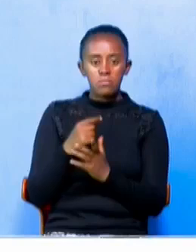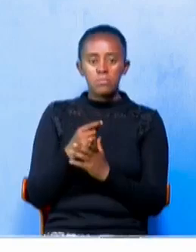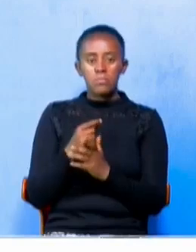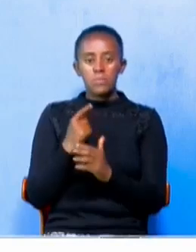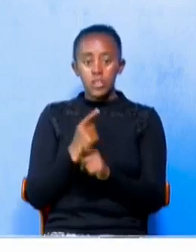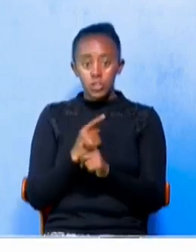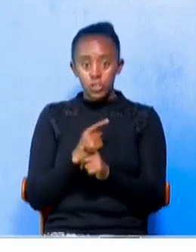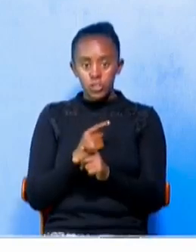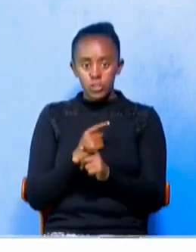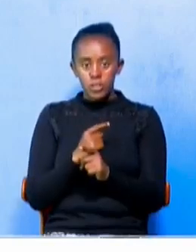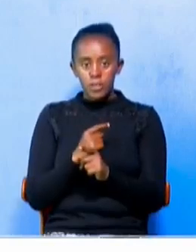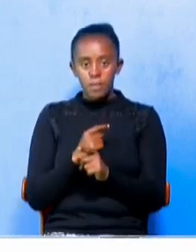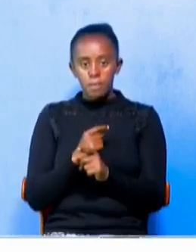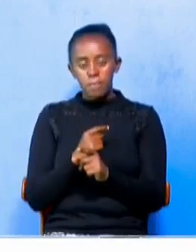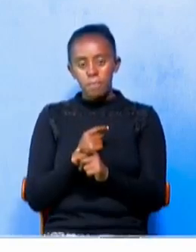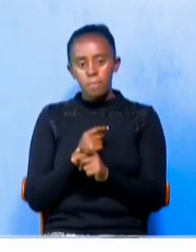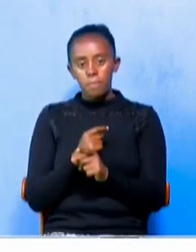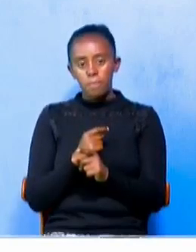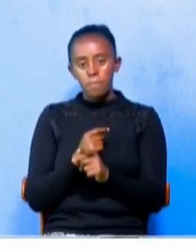just by